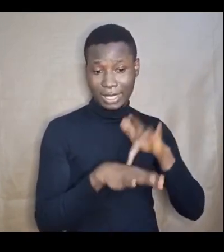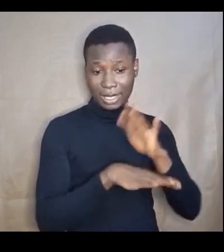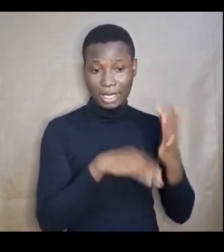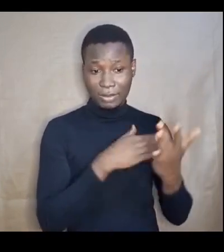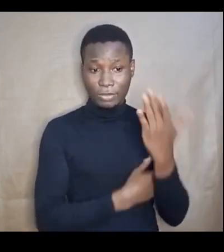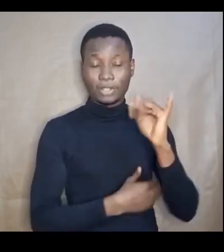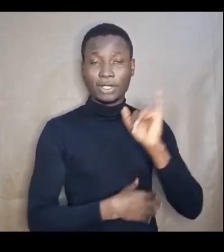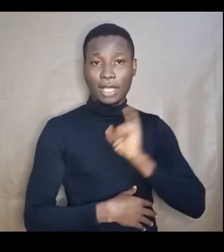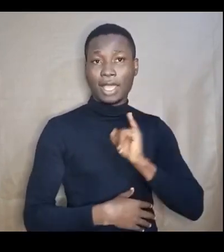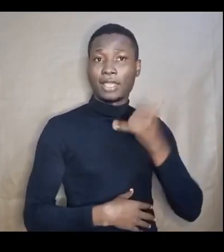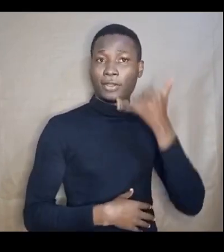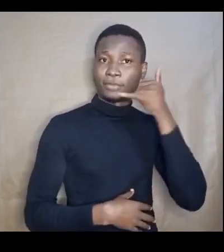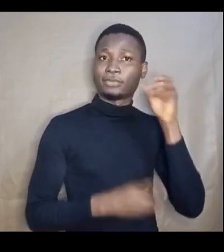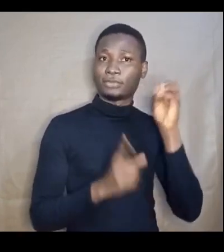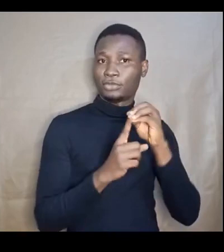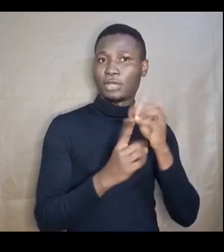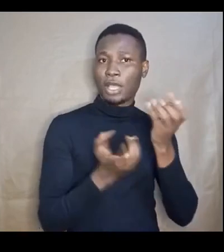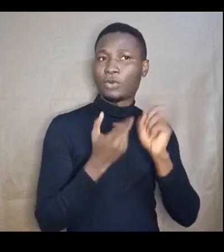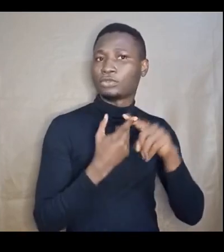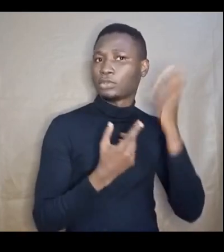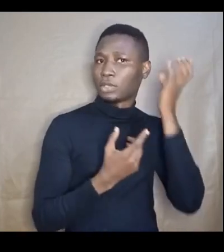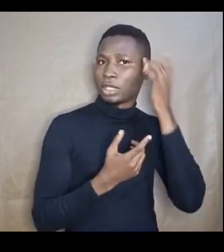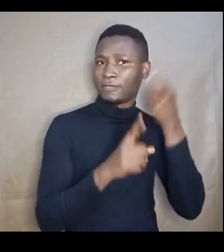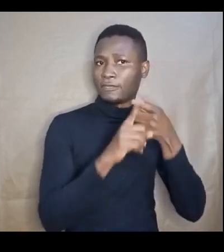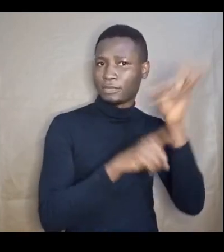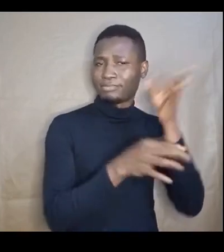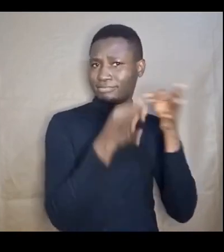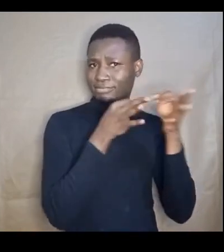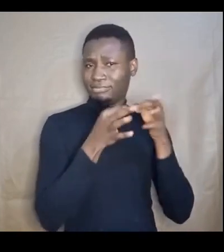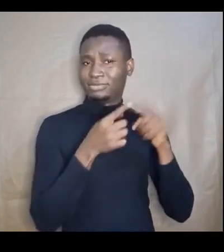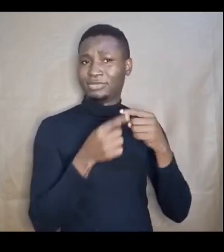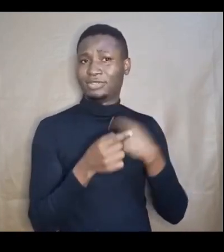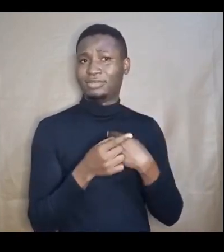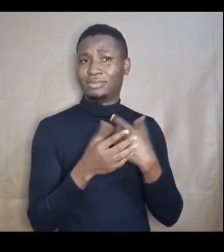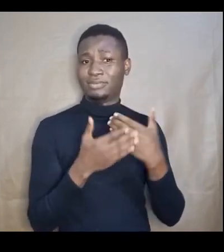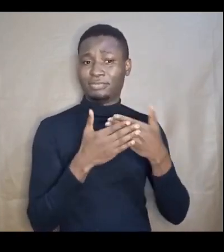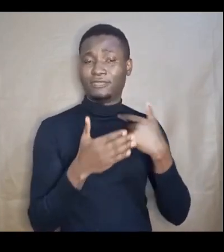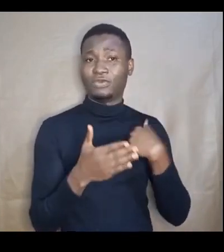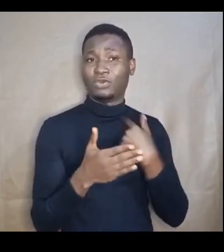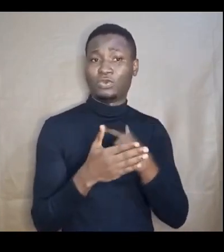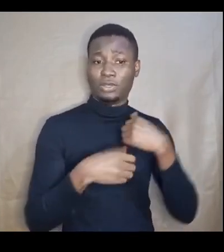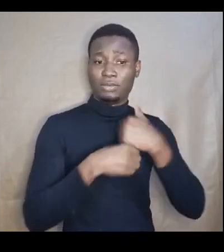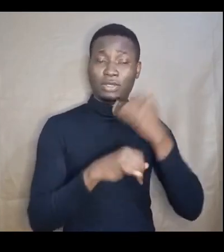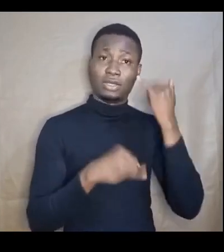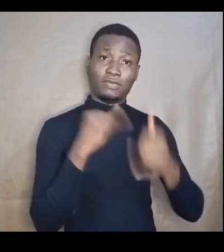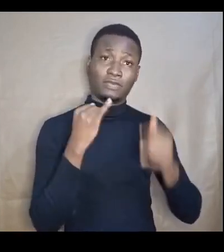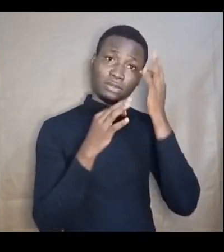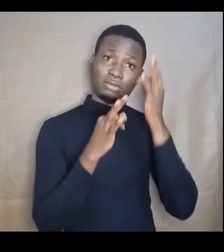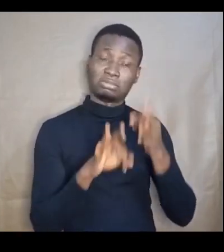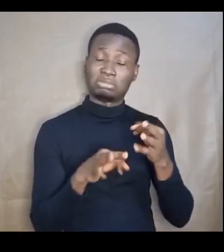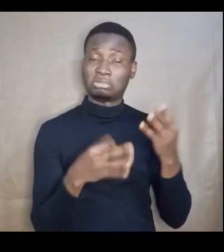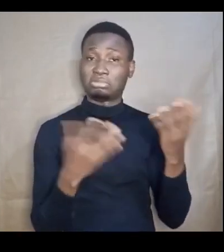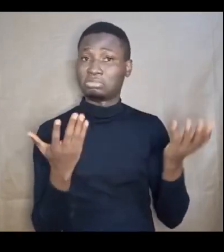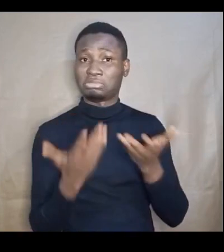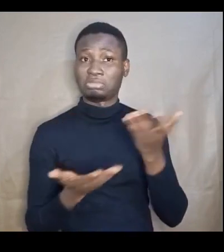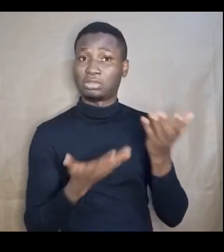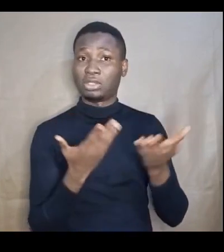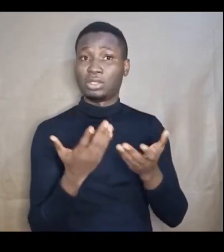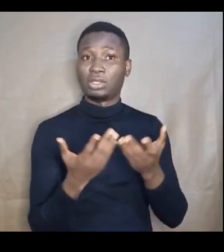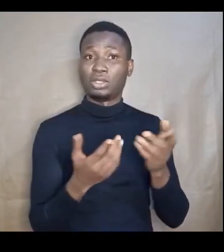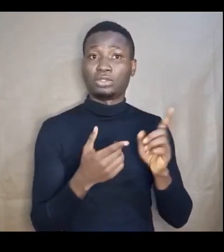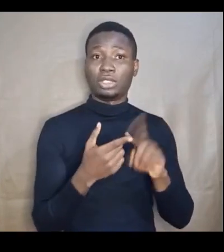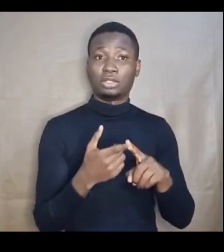hear personally his own side of the story before we could make a determination. I'm sure if he looks through his phone, he will